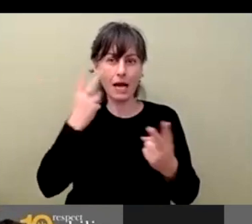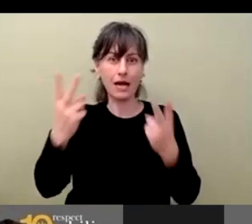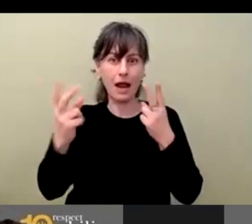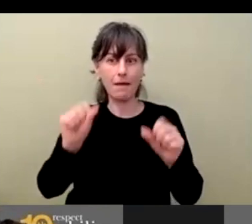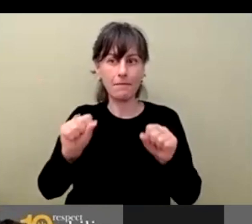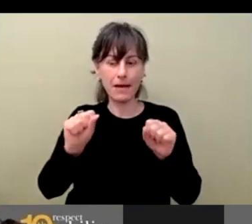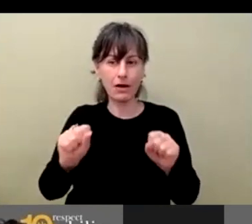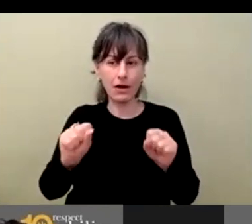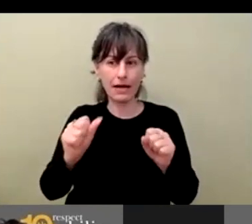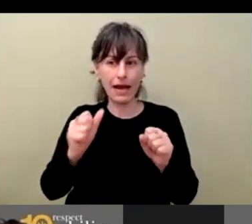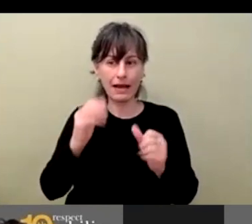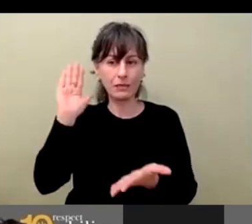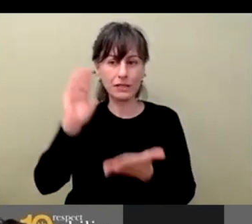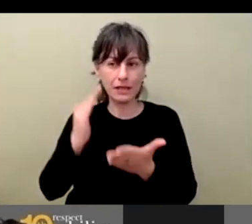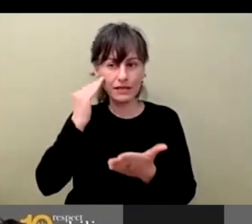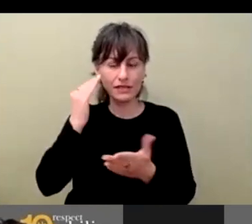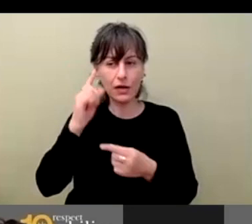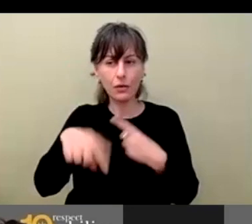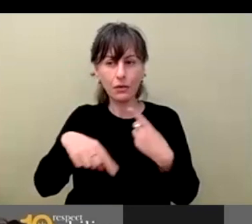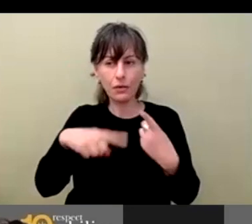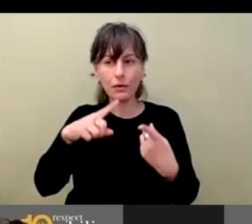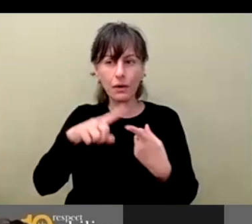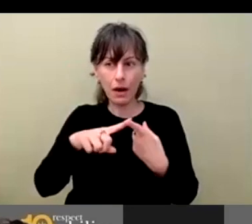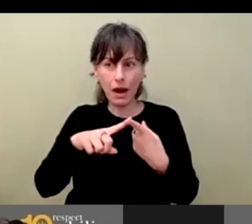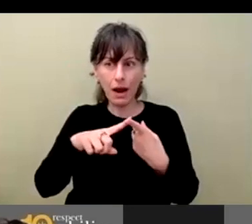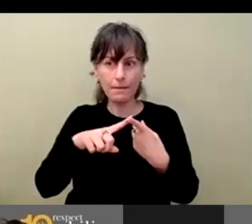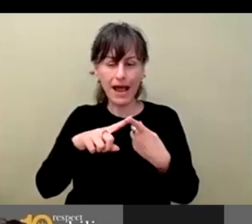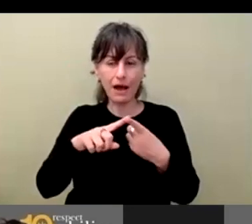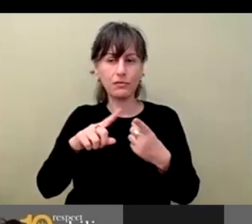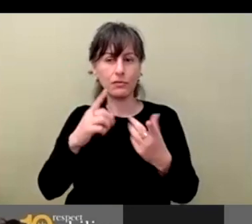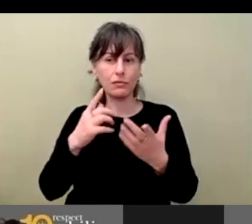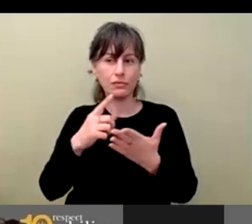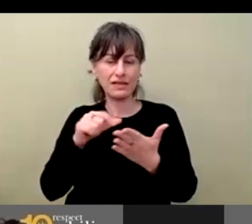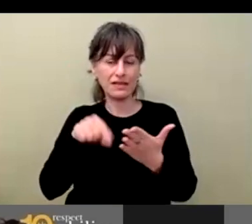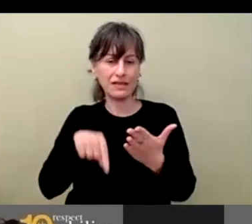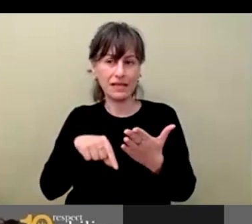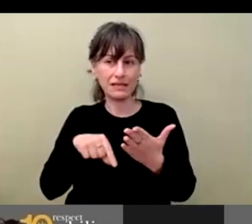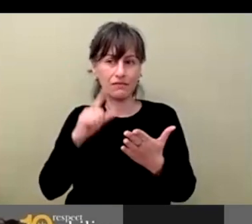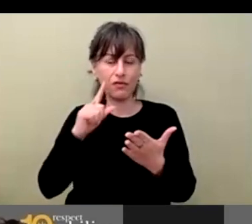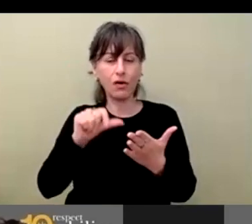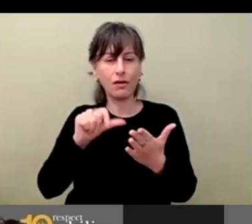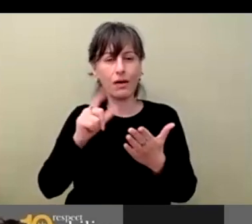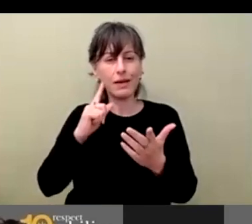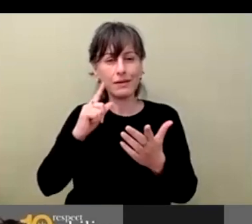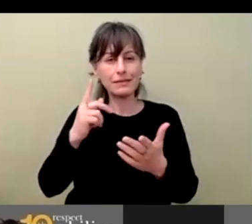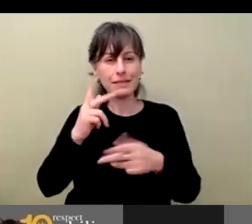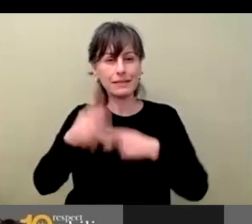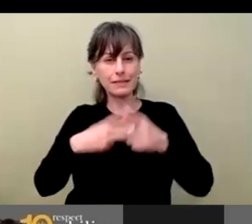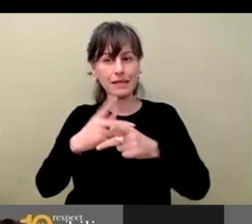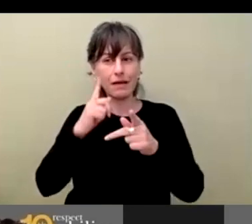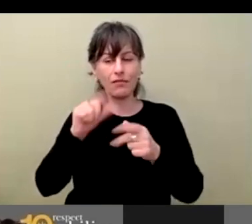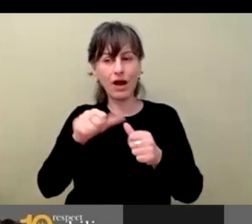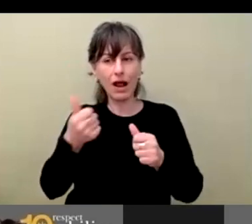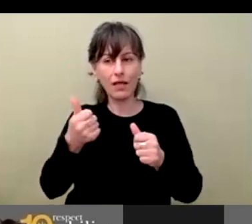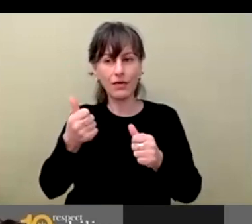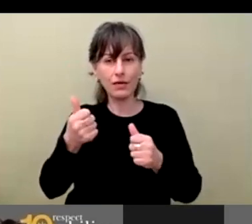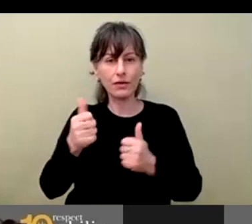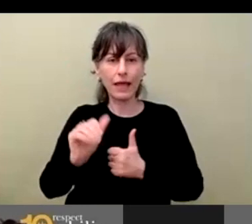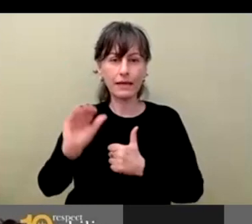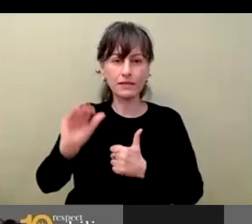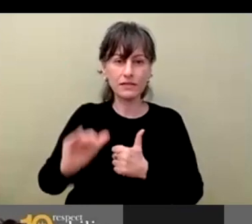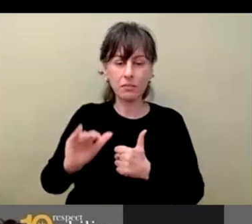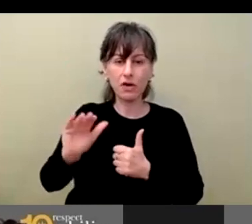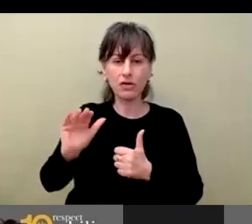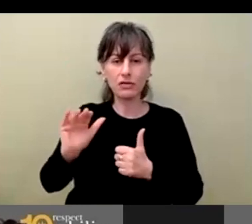less known about its presentation in anyone other than small child